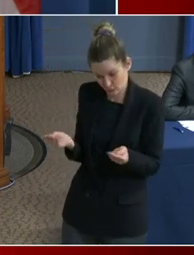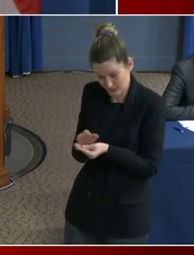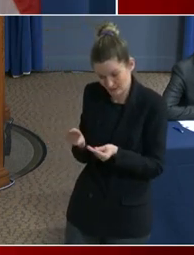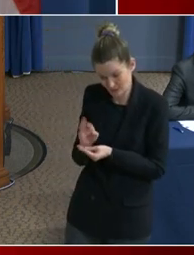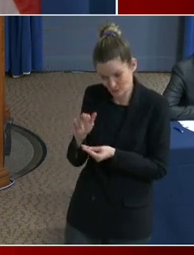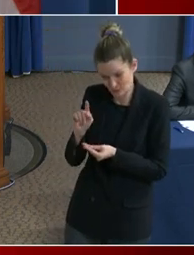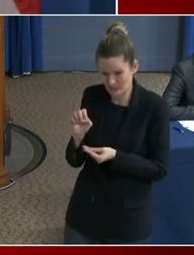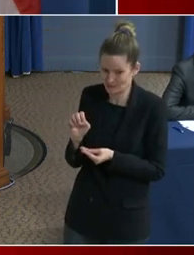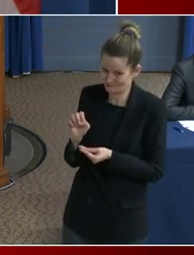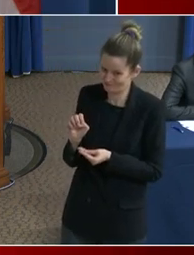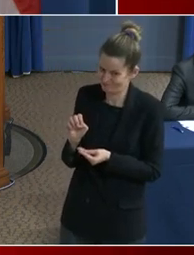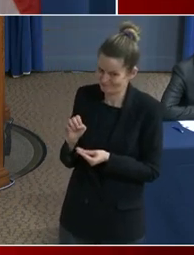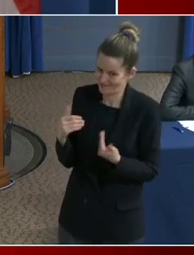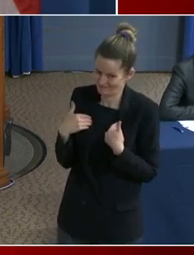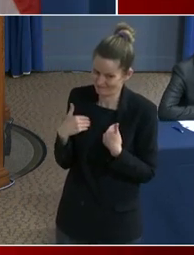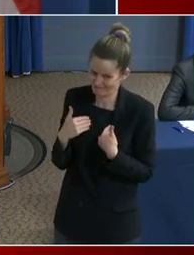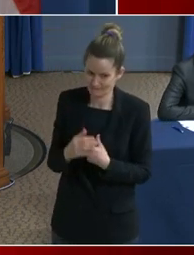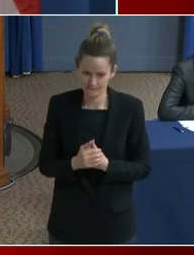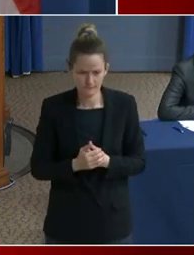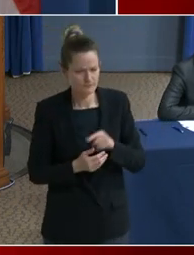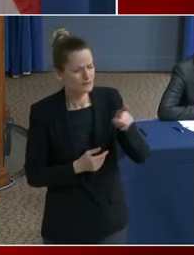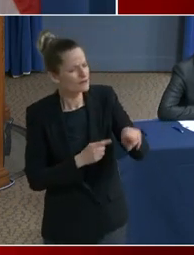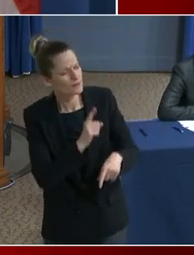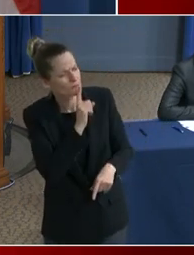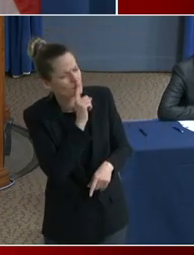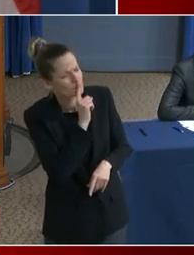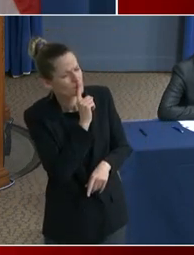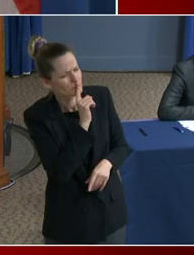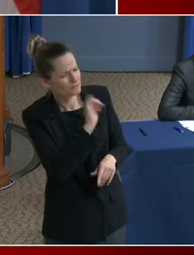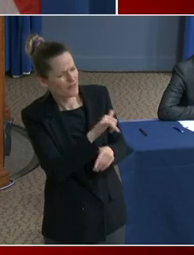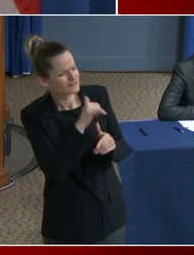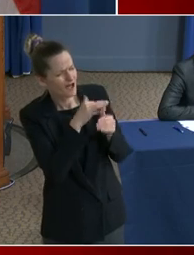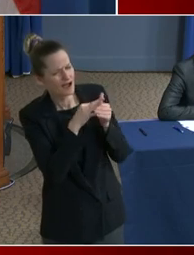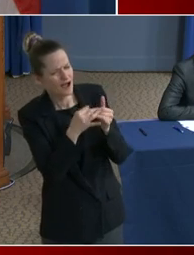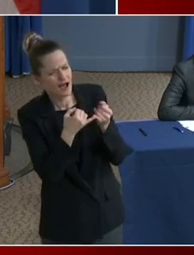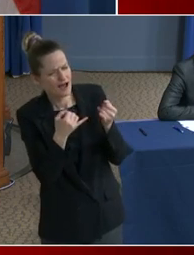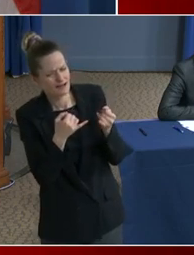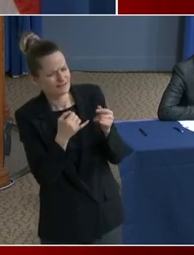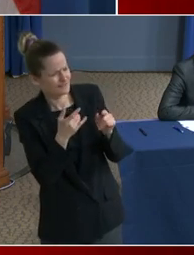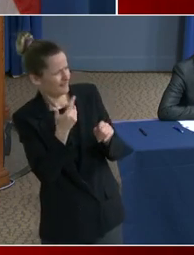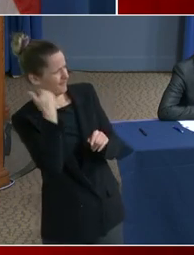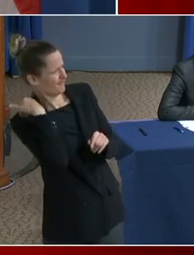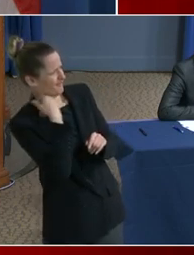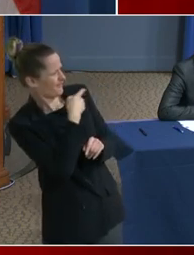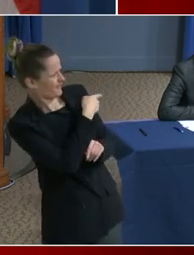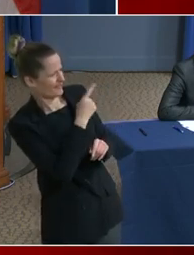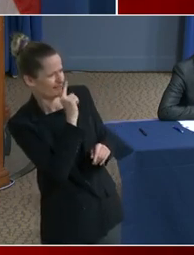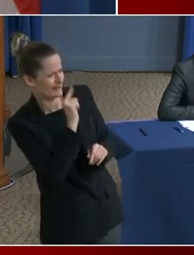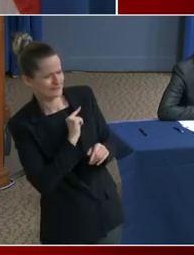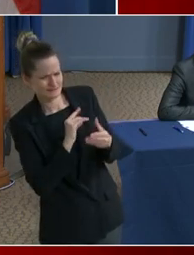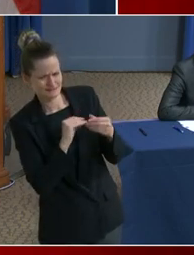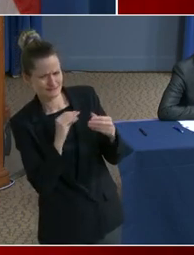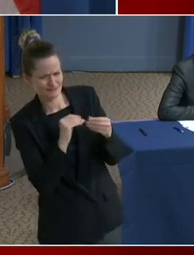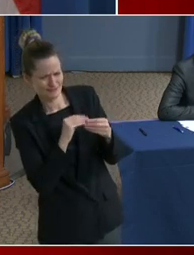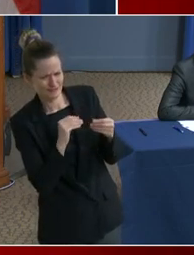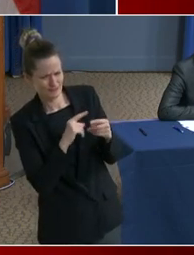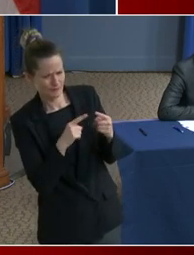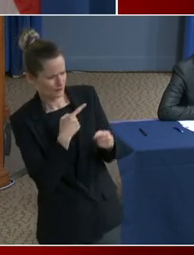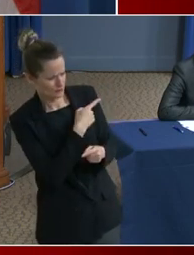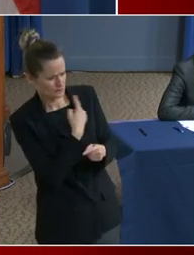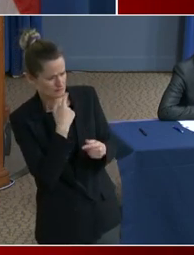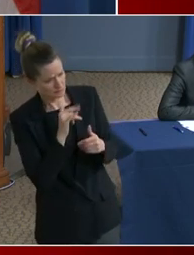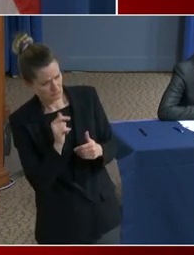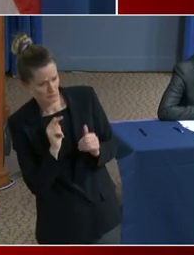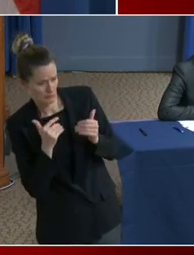But that's not what the guidance was a few weeks ago. Right before Thanksgiving, the guidance was judge your own risk. It was not all people should wear